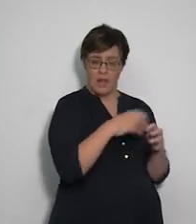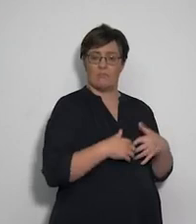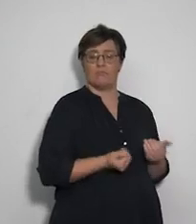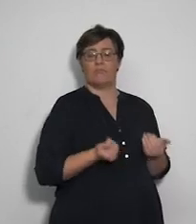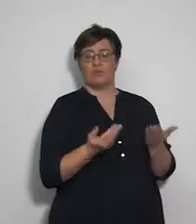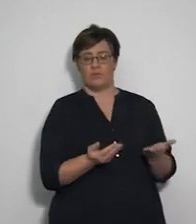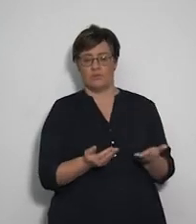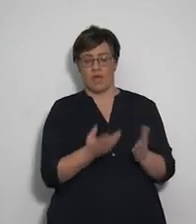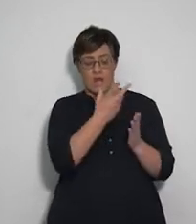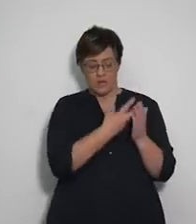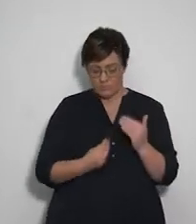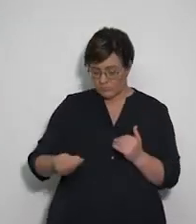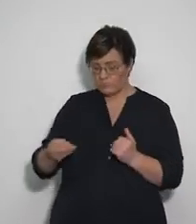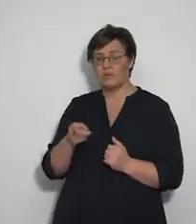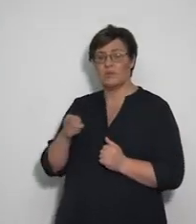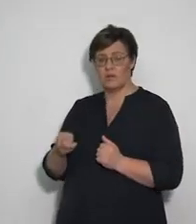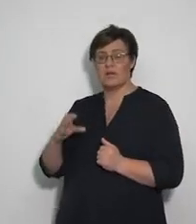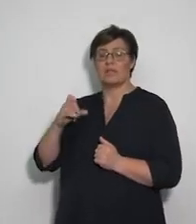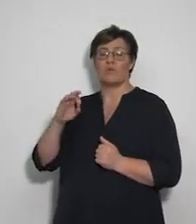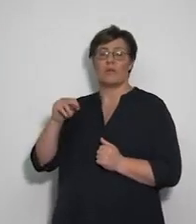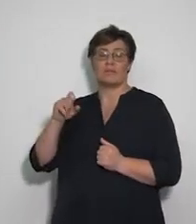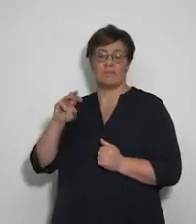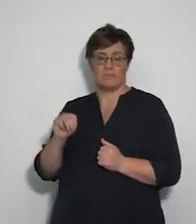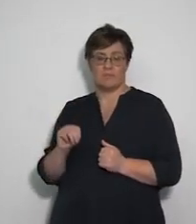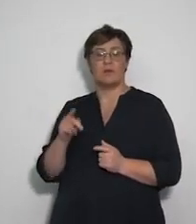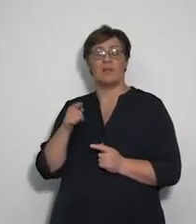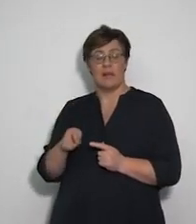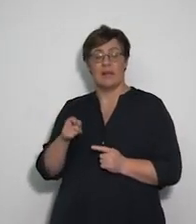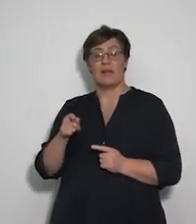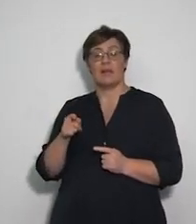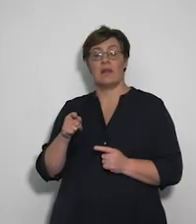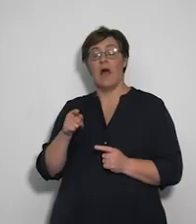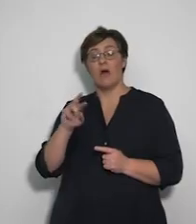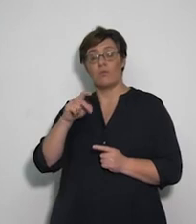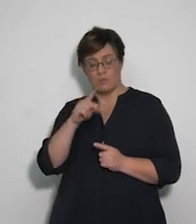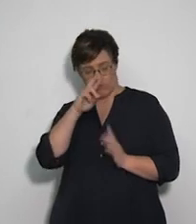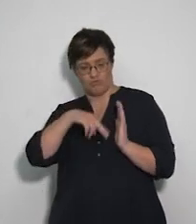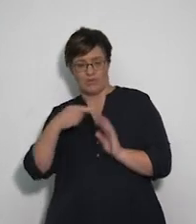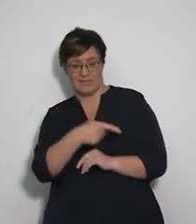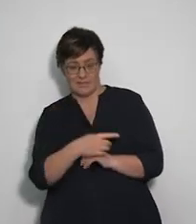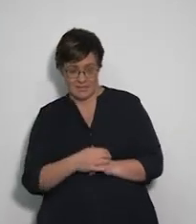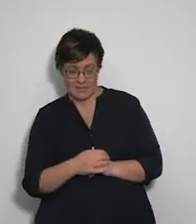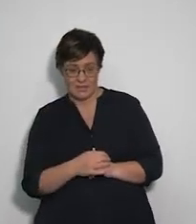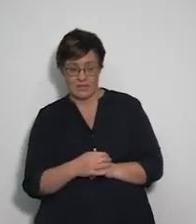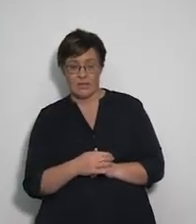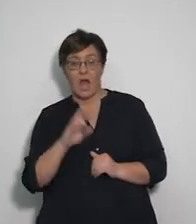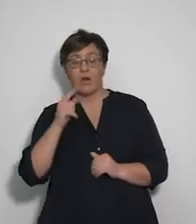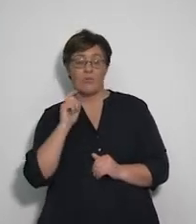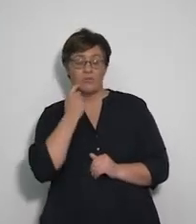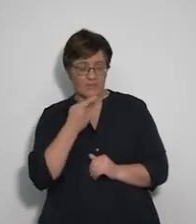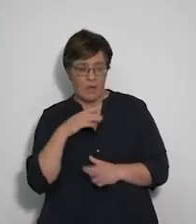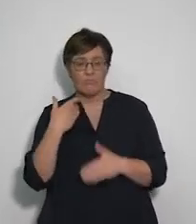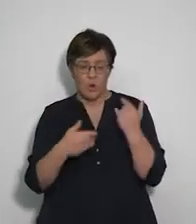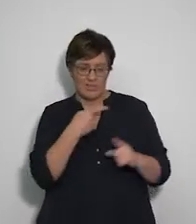mRNA leaves the nucleus and moves into the cytoplasm, where the ribosomes read that. So clearly we can see that the ribosome